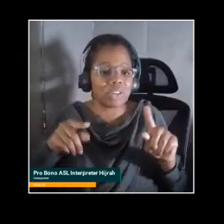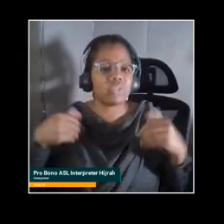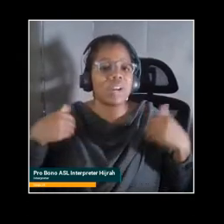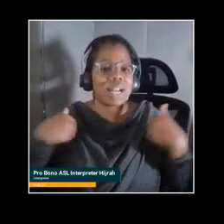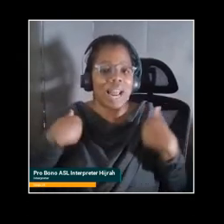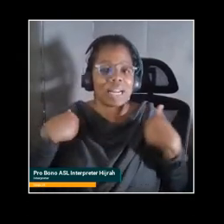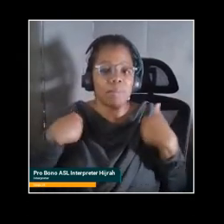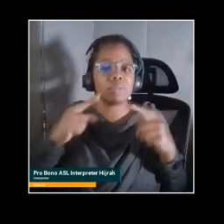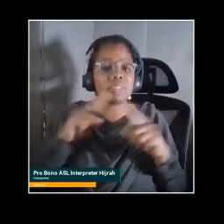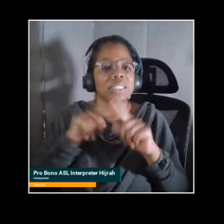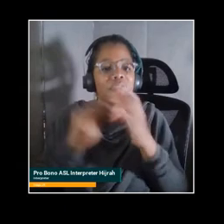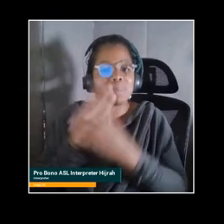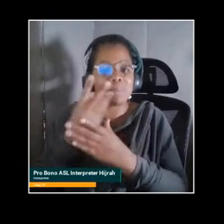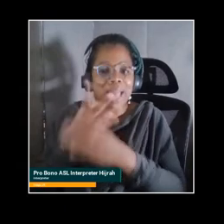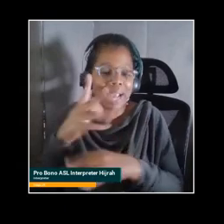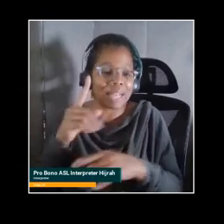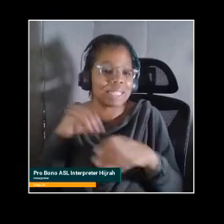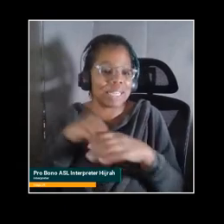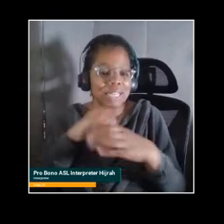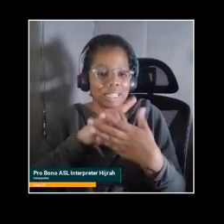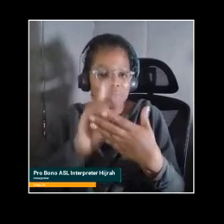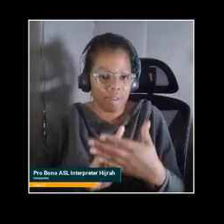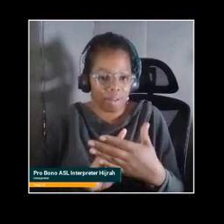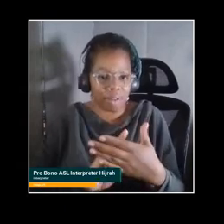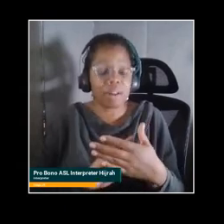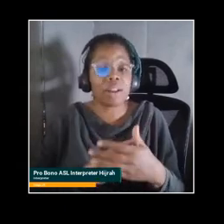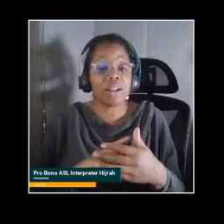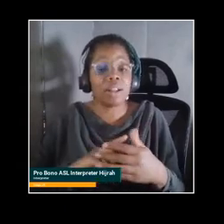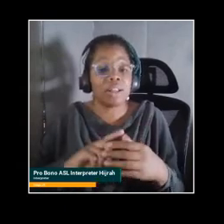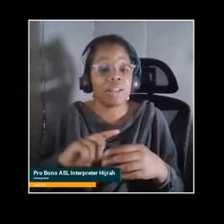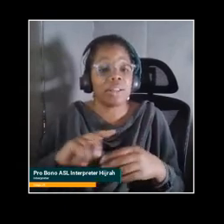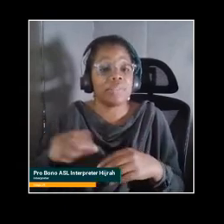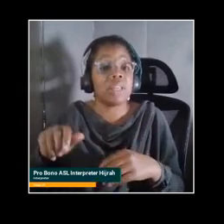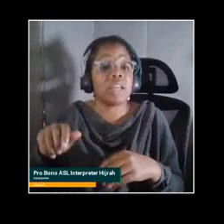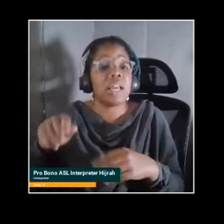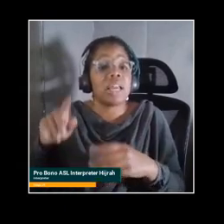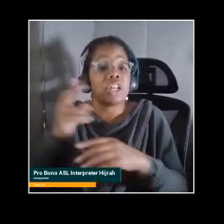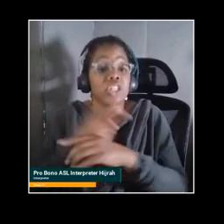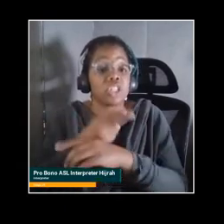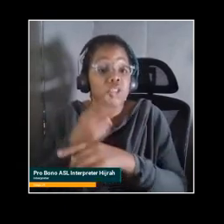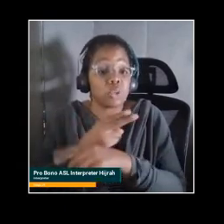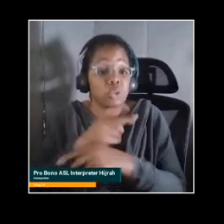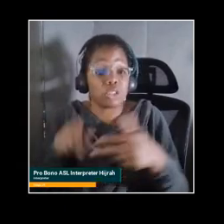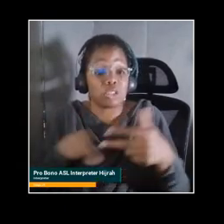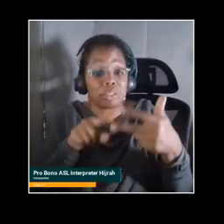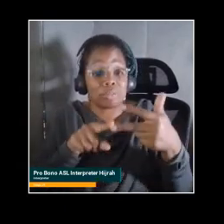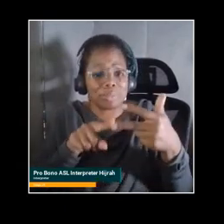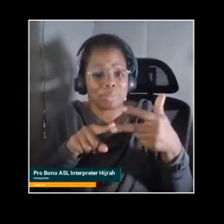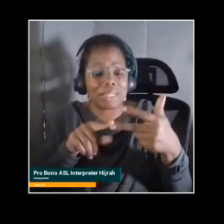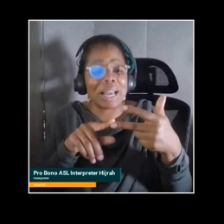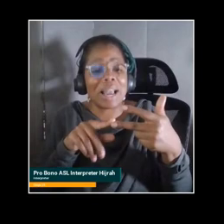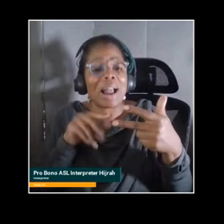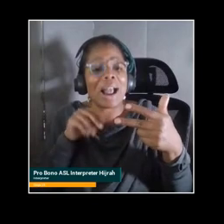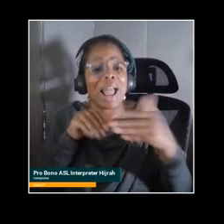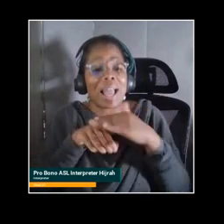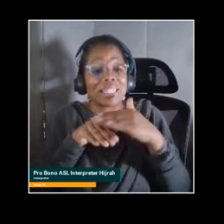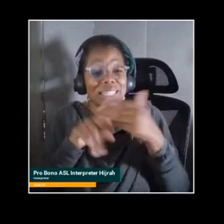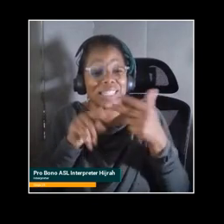design. And besides these two, the users and access is really talking about how